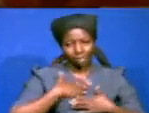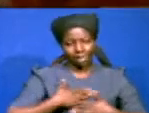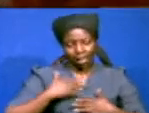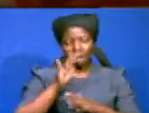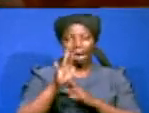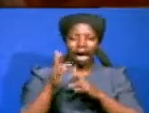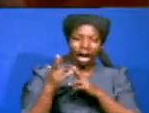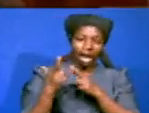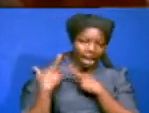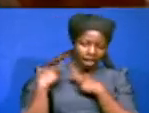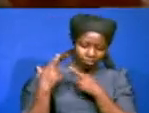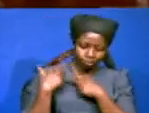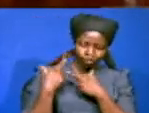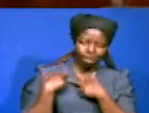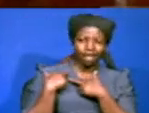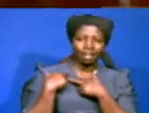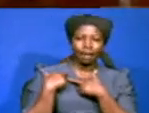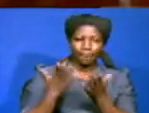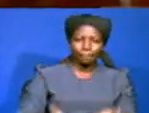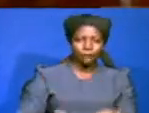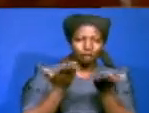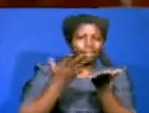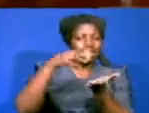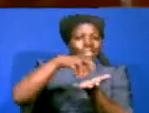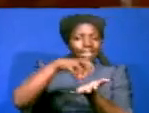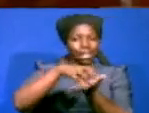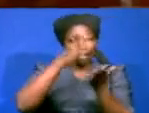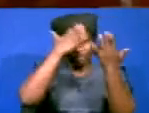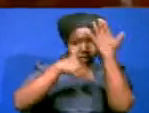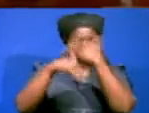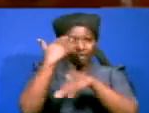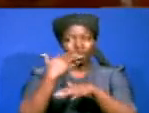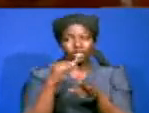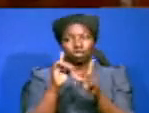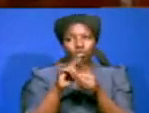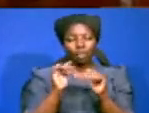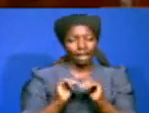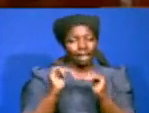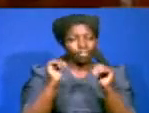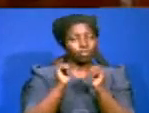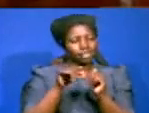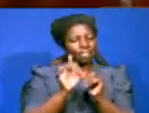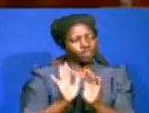in raising the stature of the university to the level he left it.